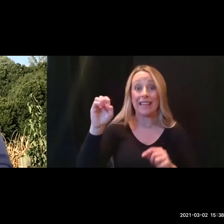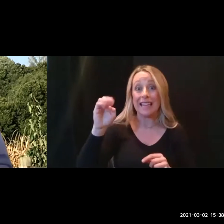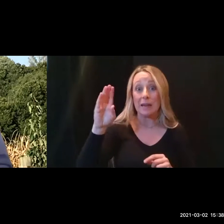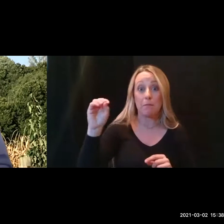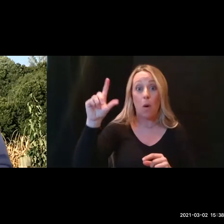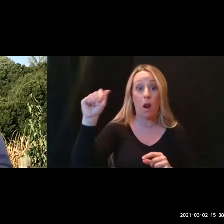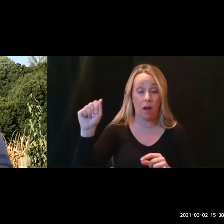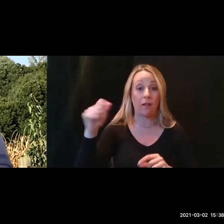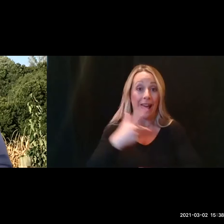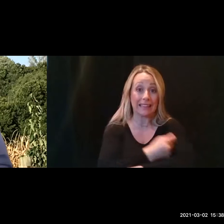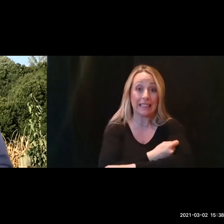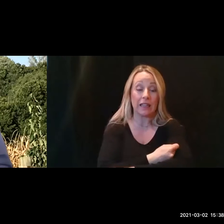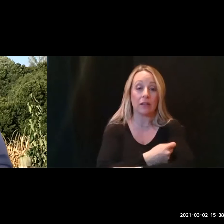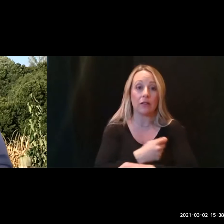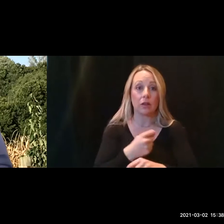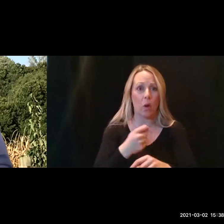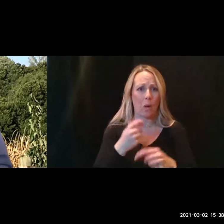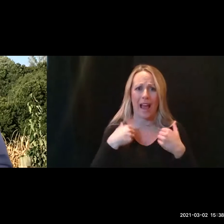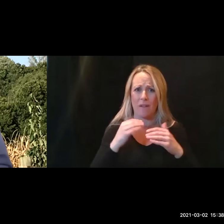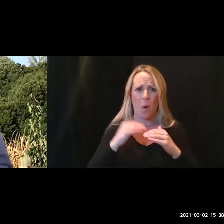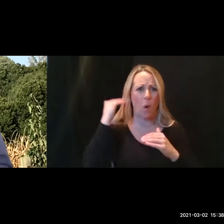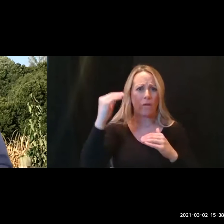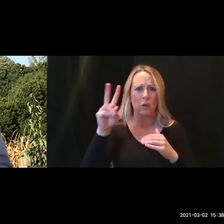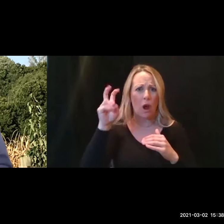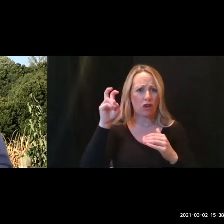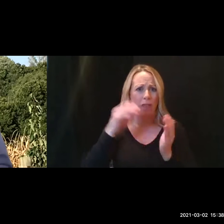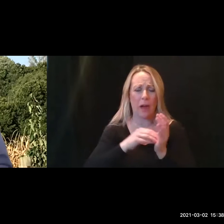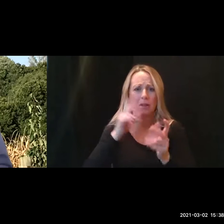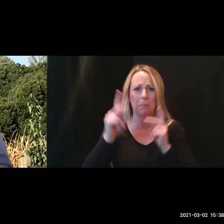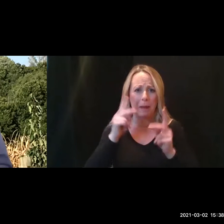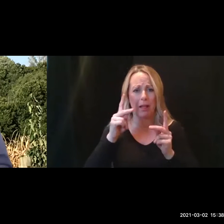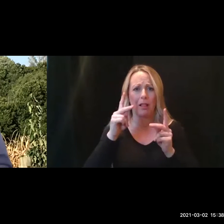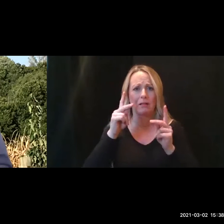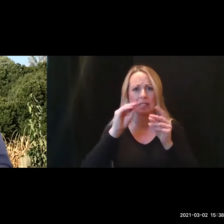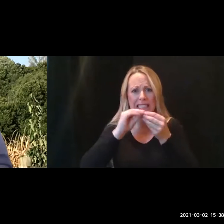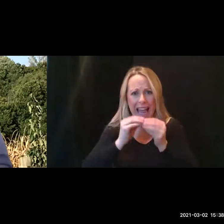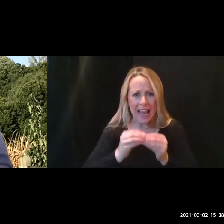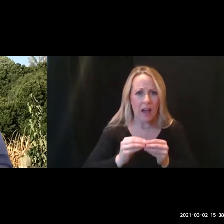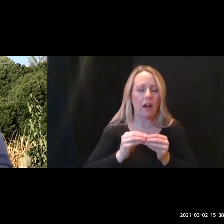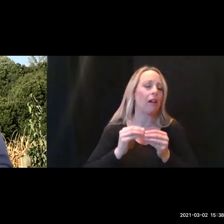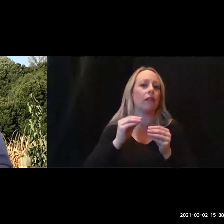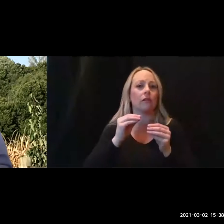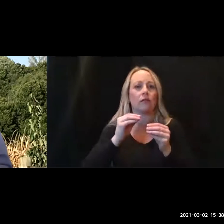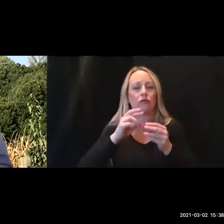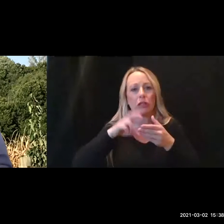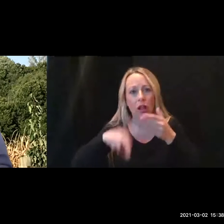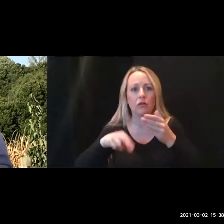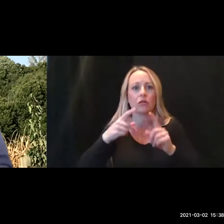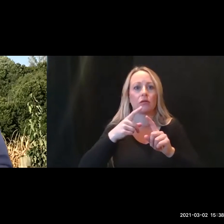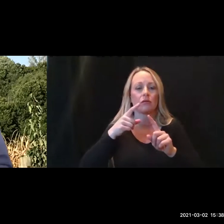already have data on over 200,000 people previously exposed to this vector